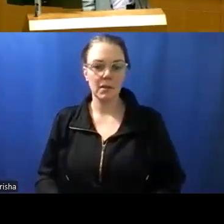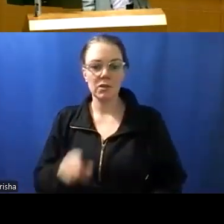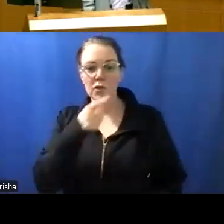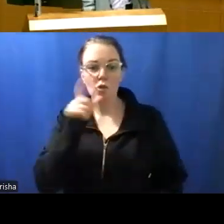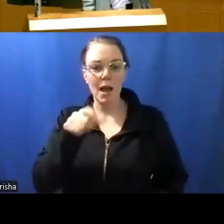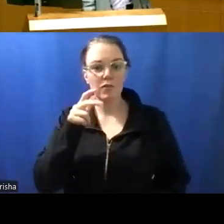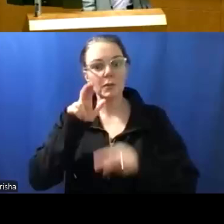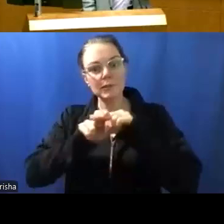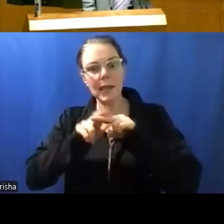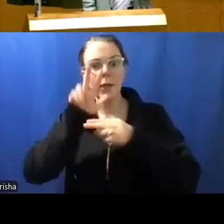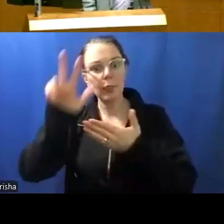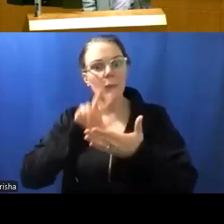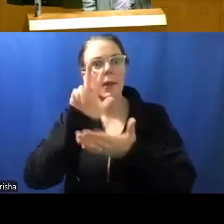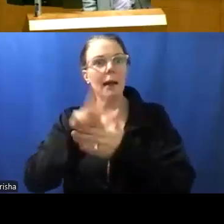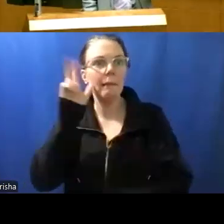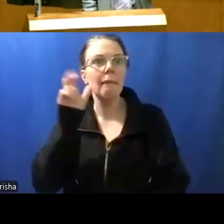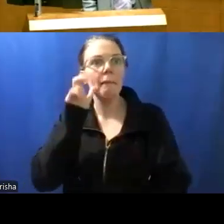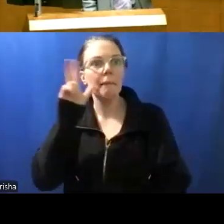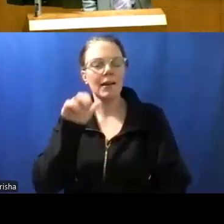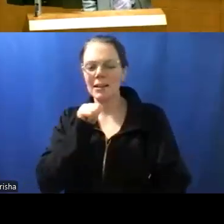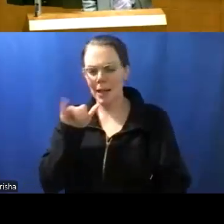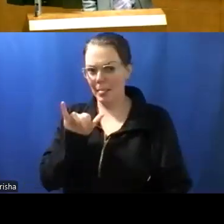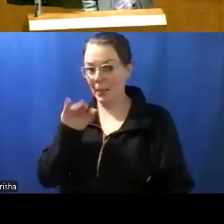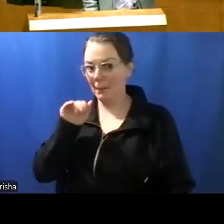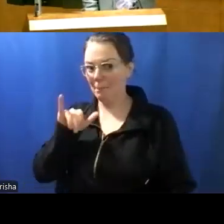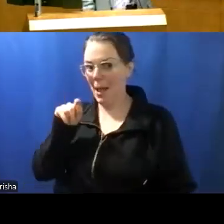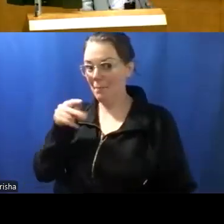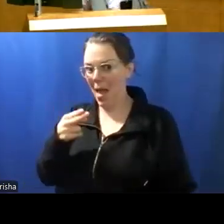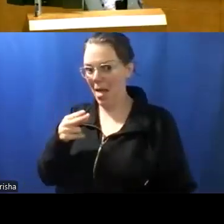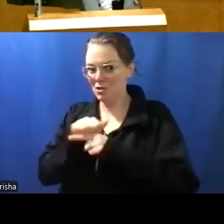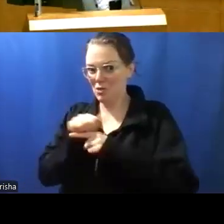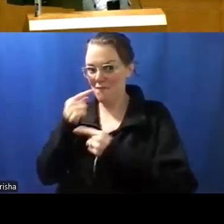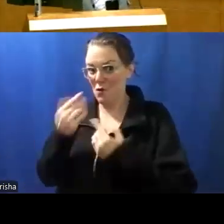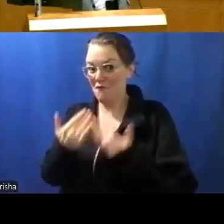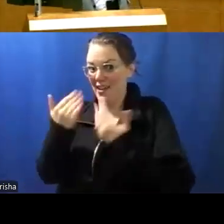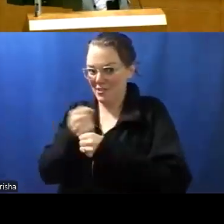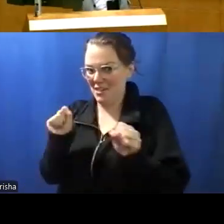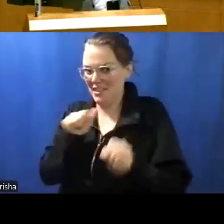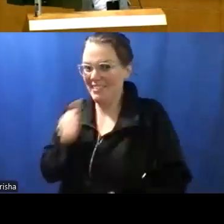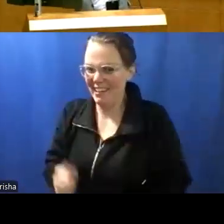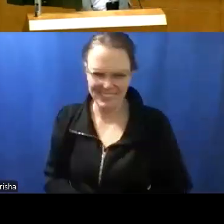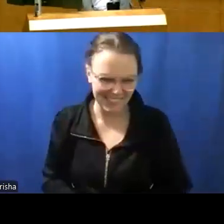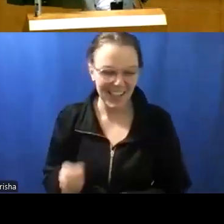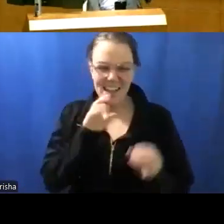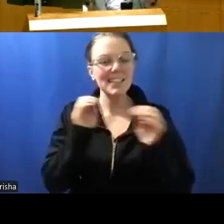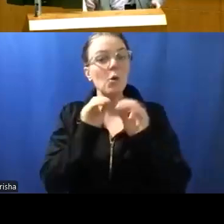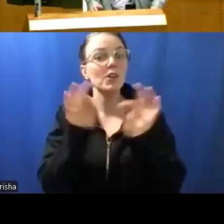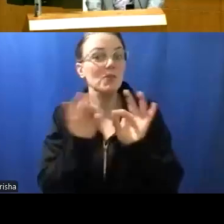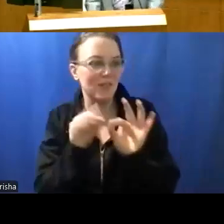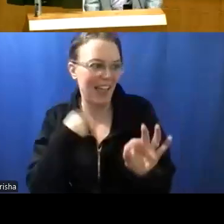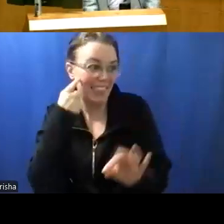3 hours. It's not like a MyPath training on fire safety. It's much more useful, I